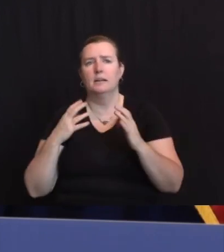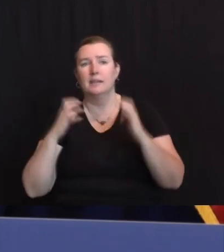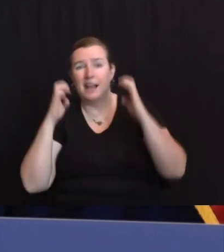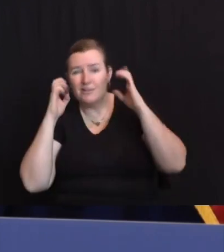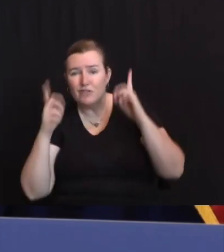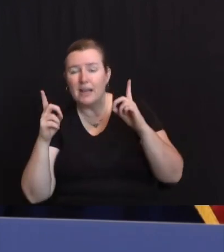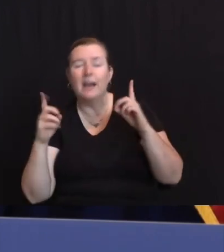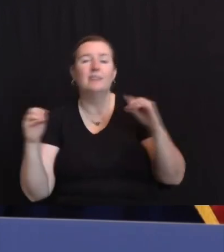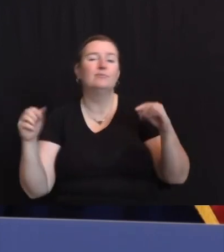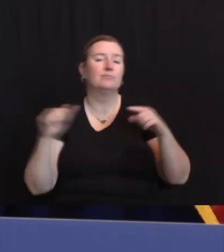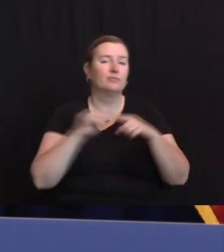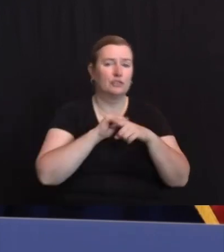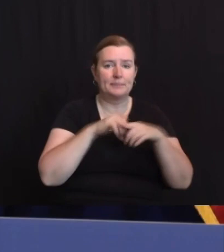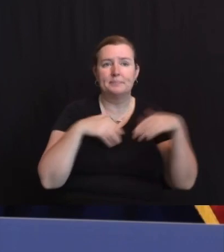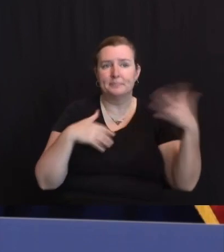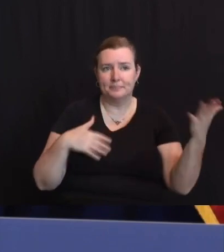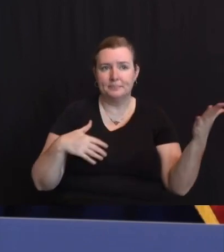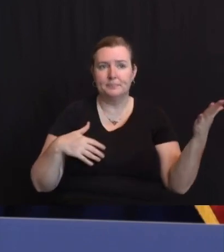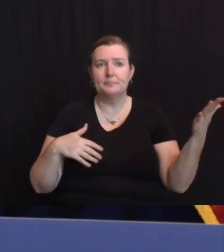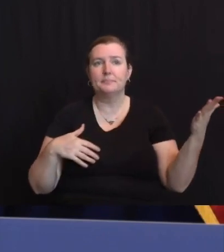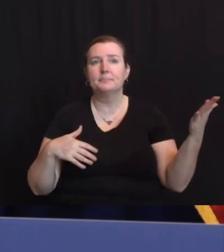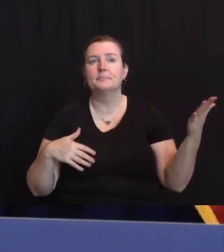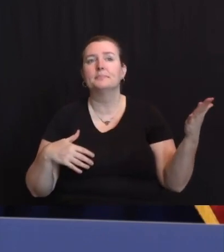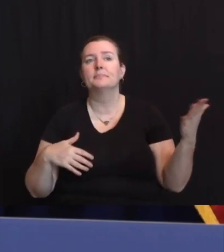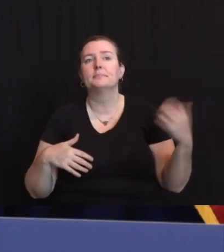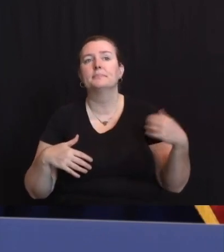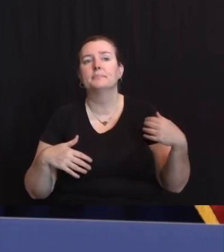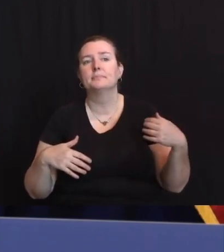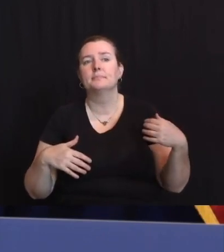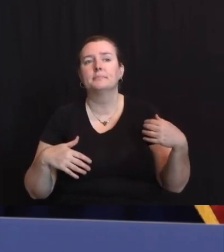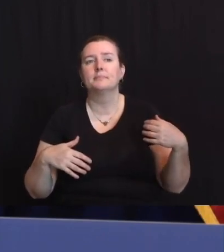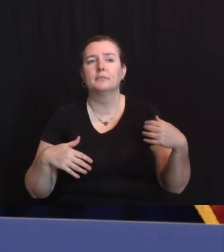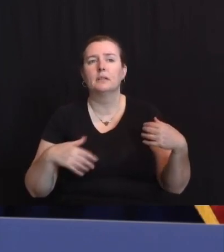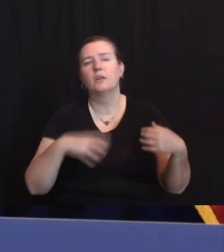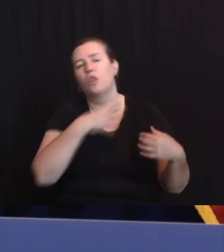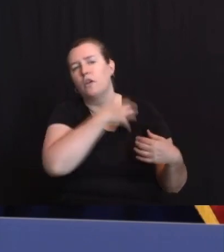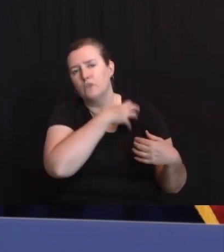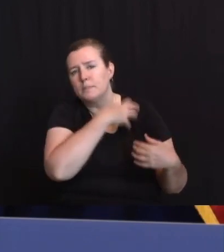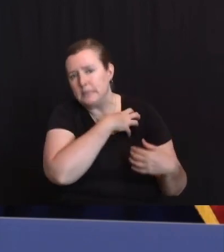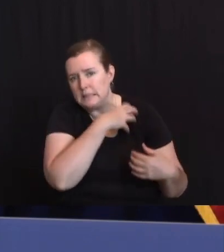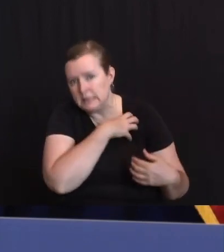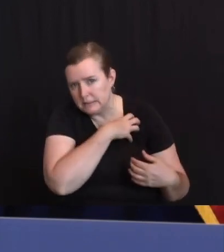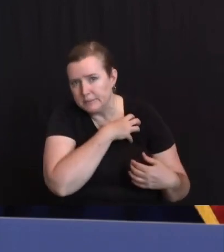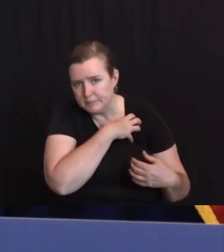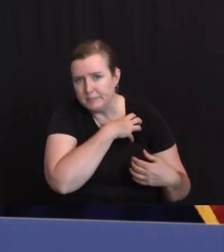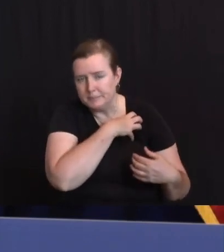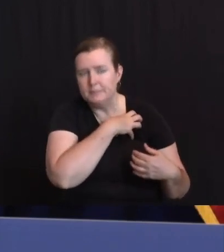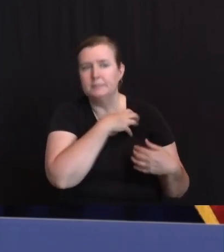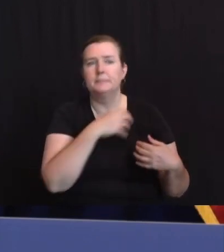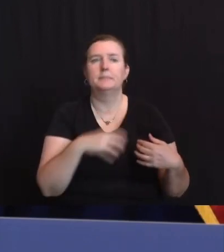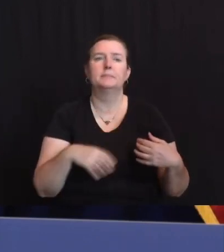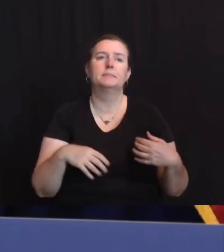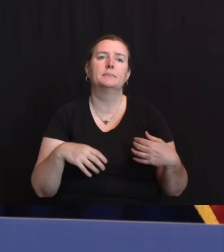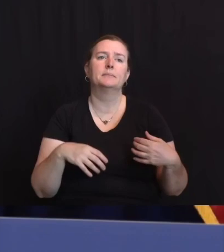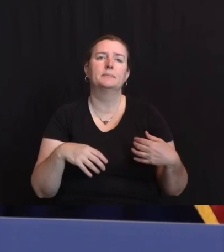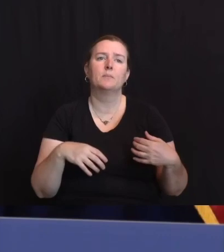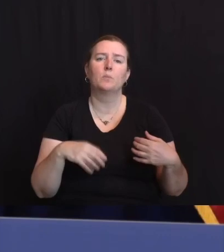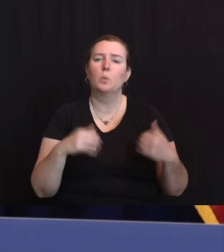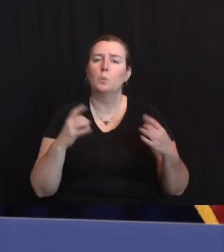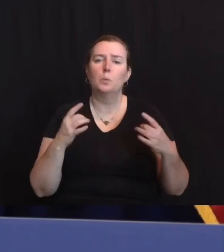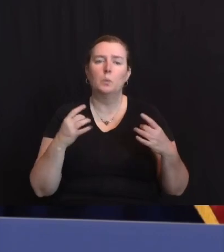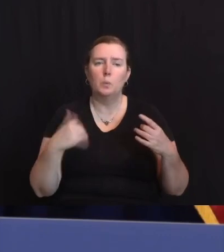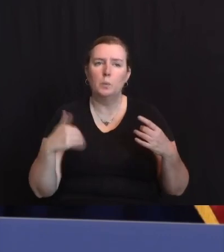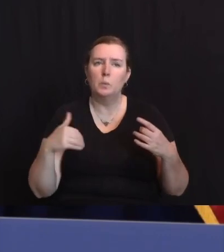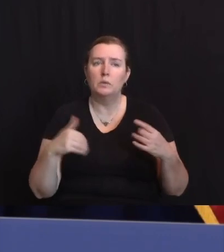On the enforcement side, that's where the attestations will be reviewed, and it is a daunting task because there's over, when you put